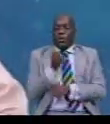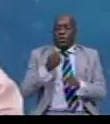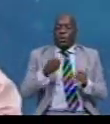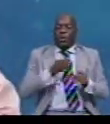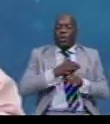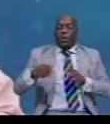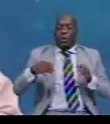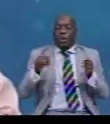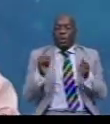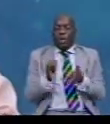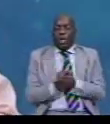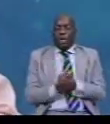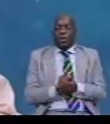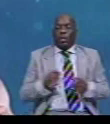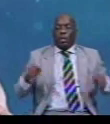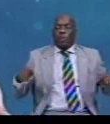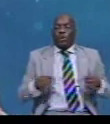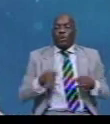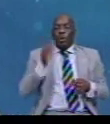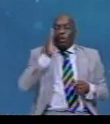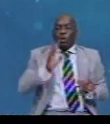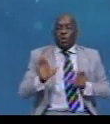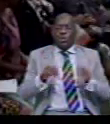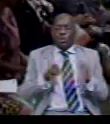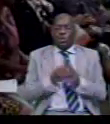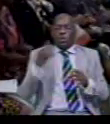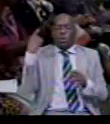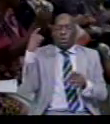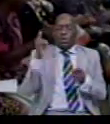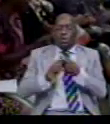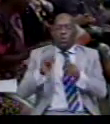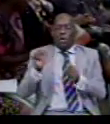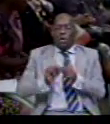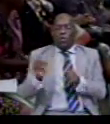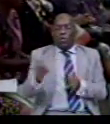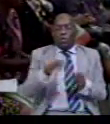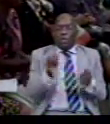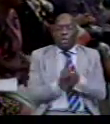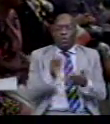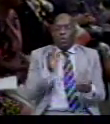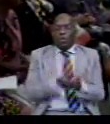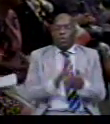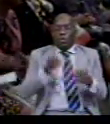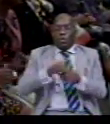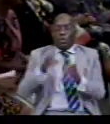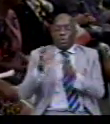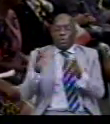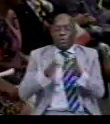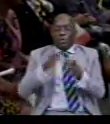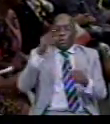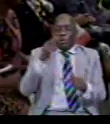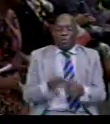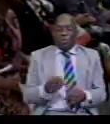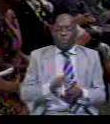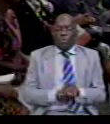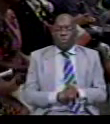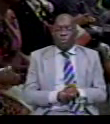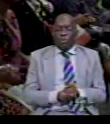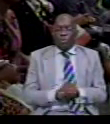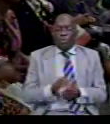do it to everyone that believes in Jesus' name. He had 5 years